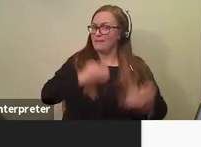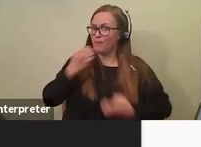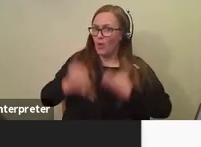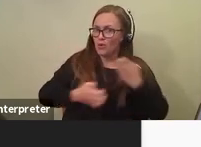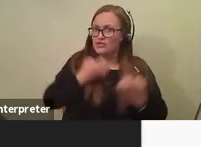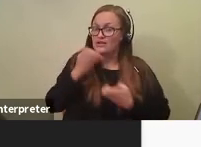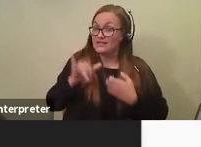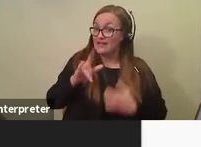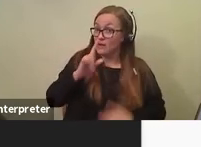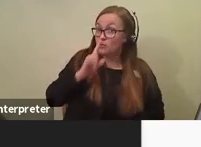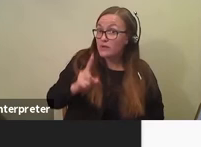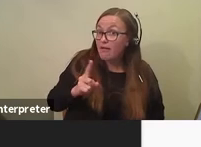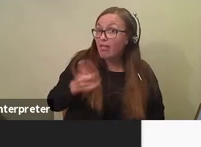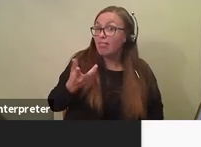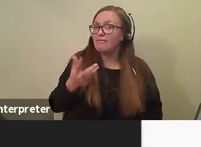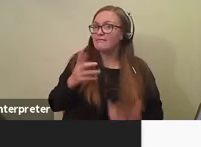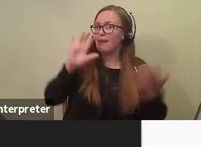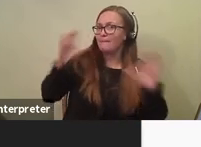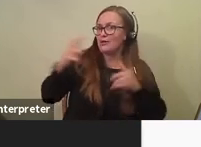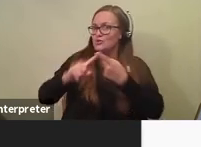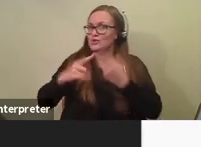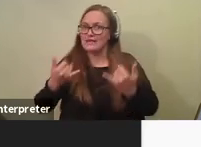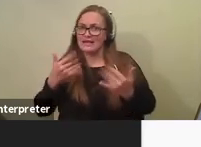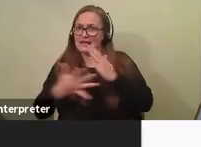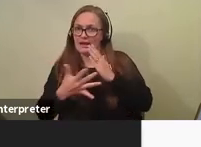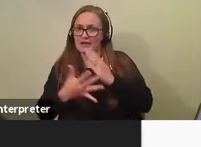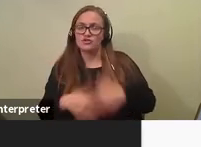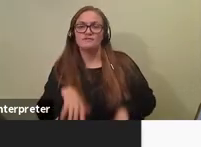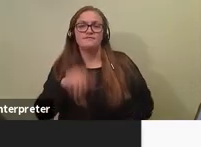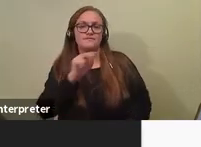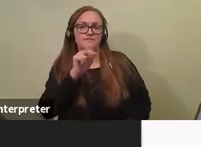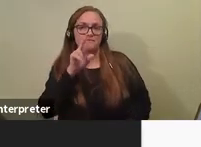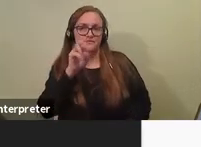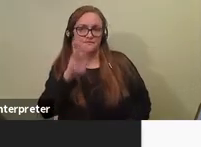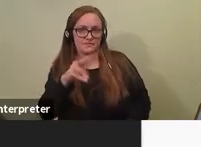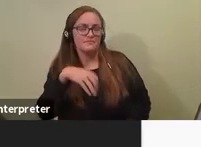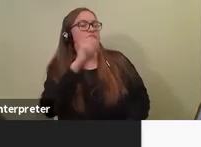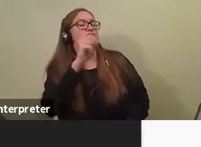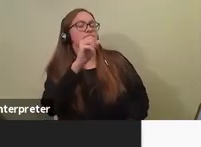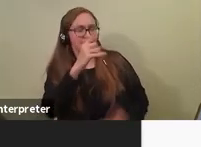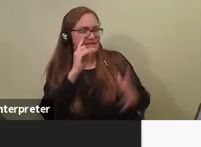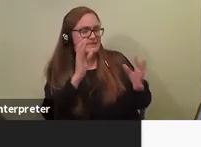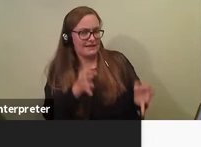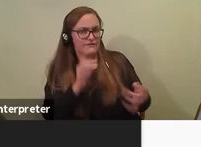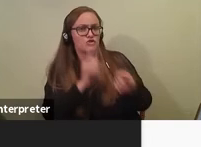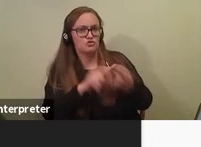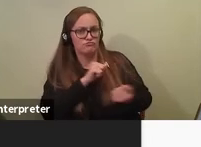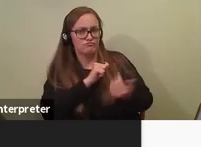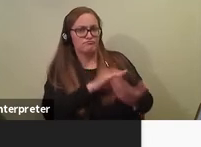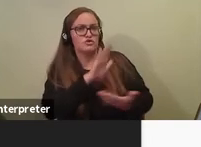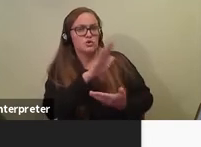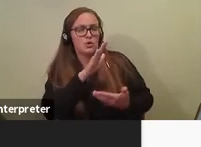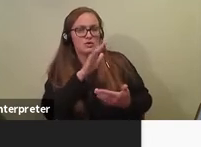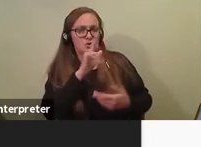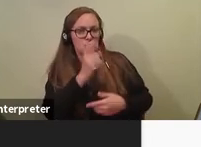to today's technology? Yeah, definitely. So to address both parts of that question, I can start with the